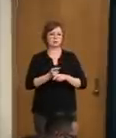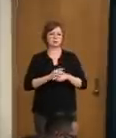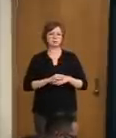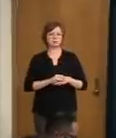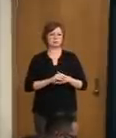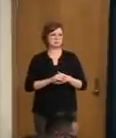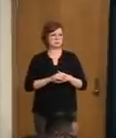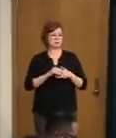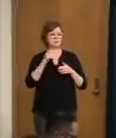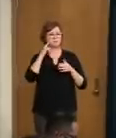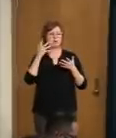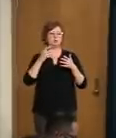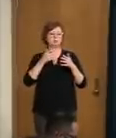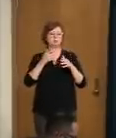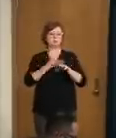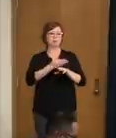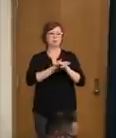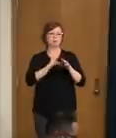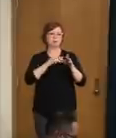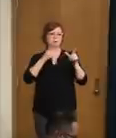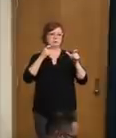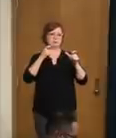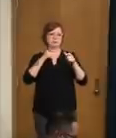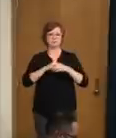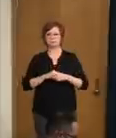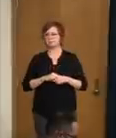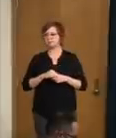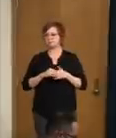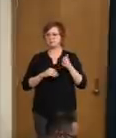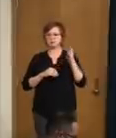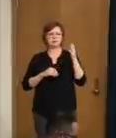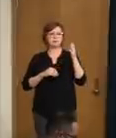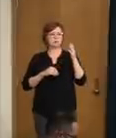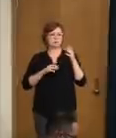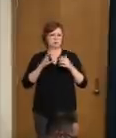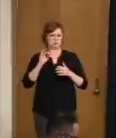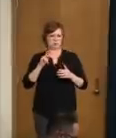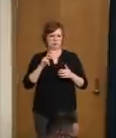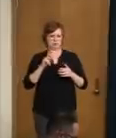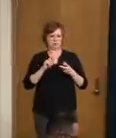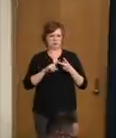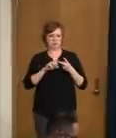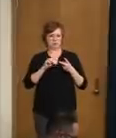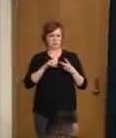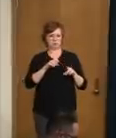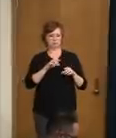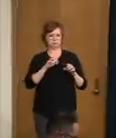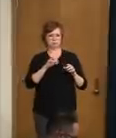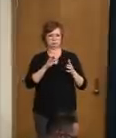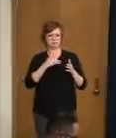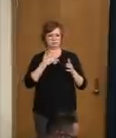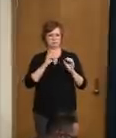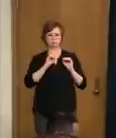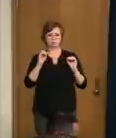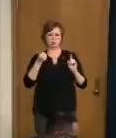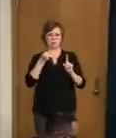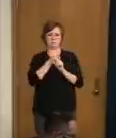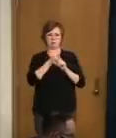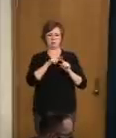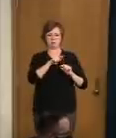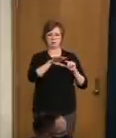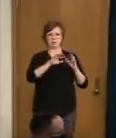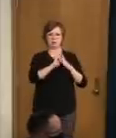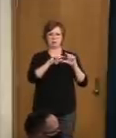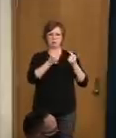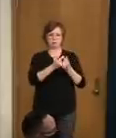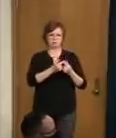Follow up, Lisa? Yeah, sorry. So does that mean that there are no implications? Like the slide, I guess, says